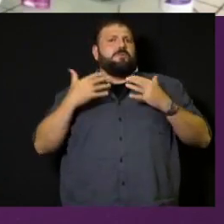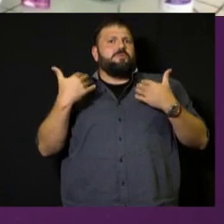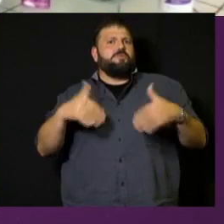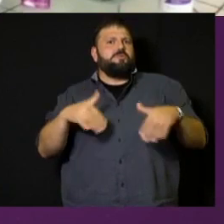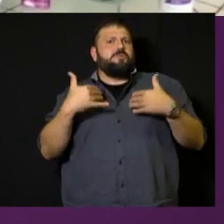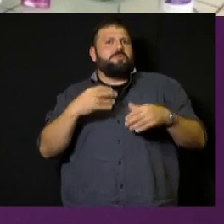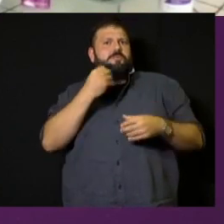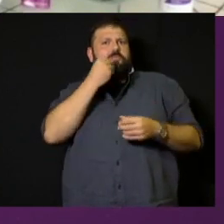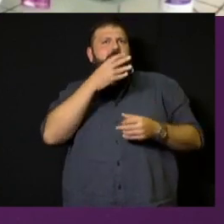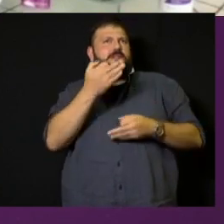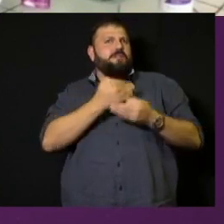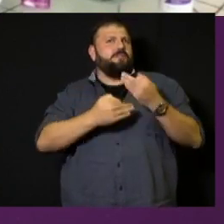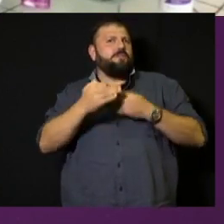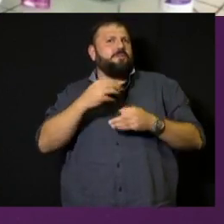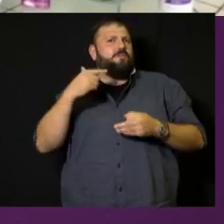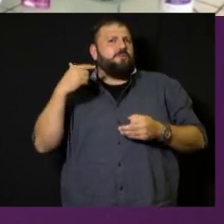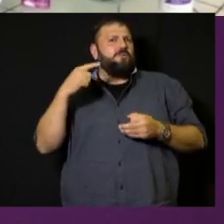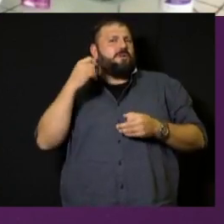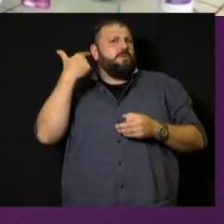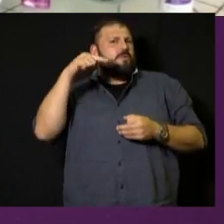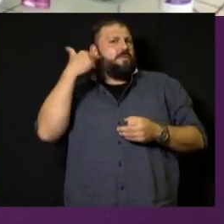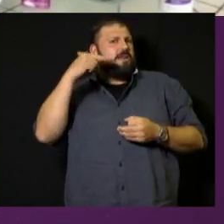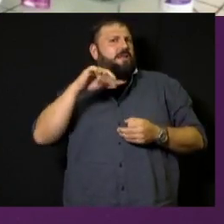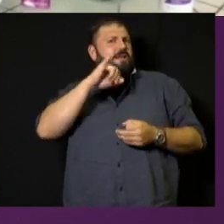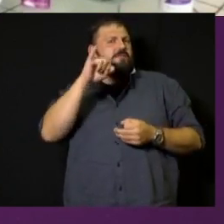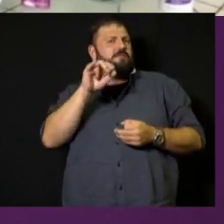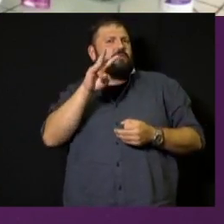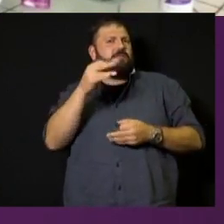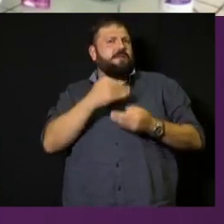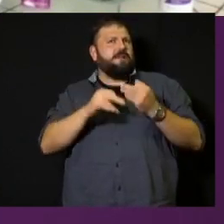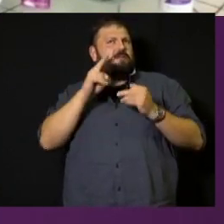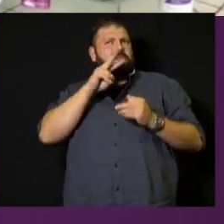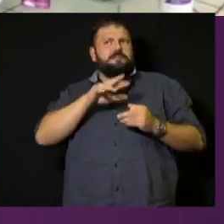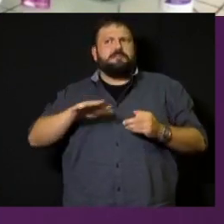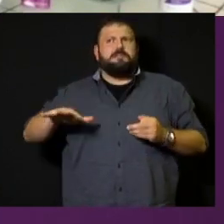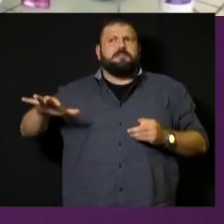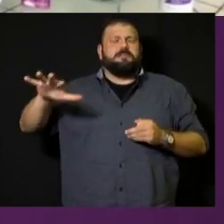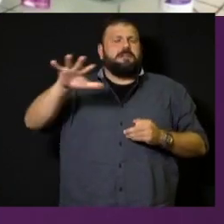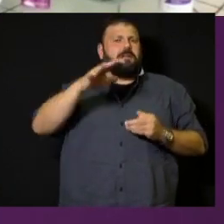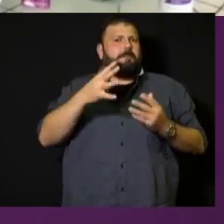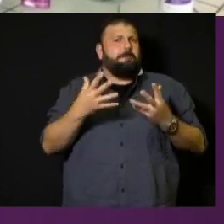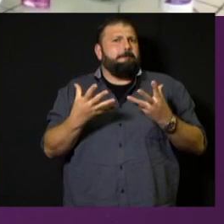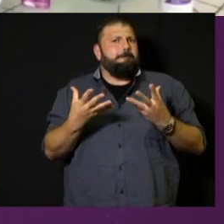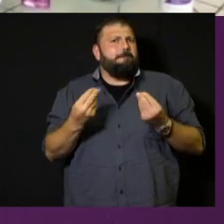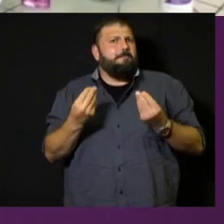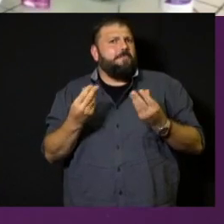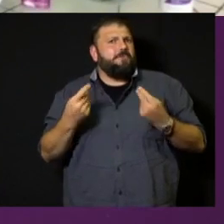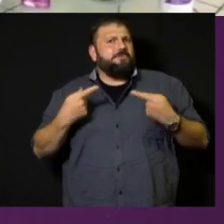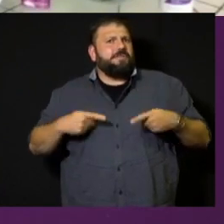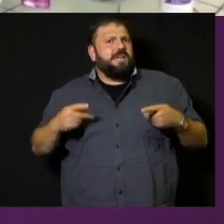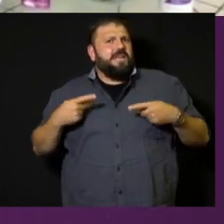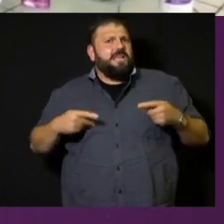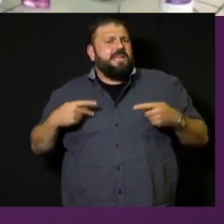in Guadalajara with Jorge Vergara. Let me tell you that first I was scared seeing a lot of people jumping,